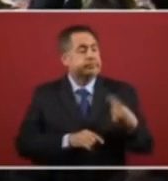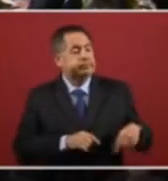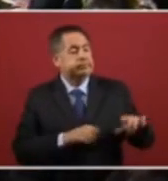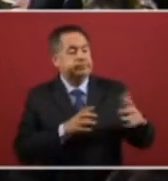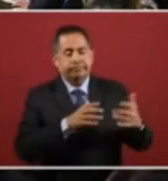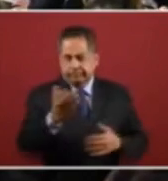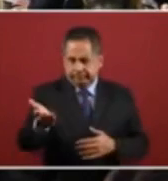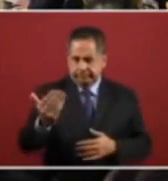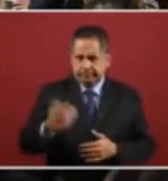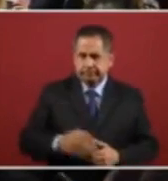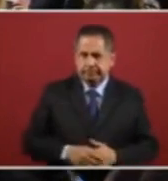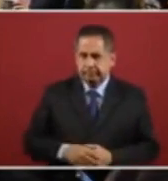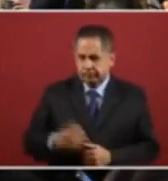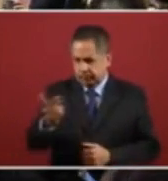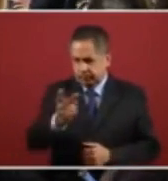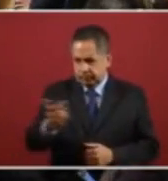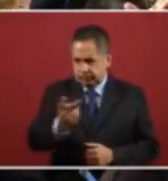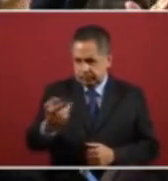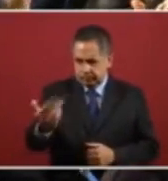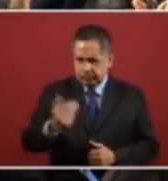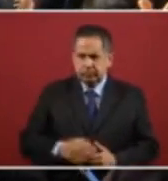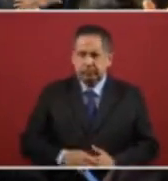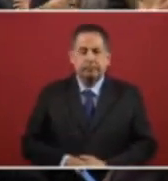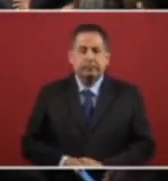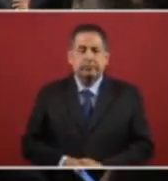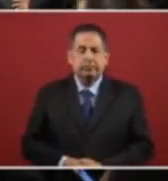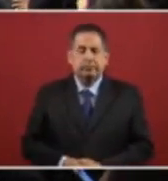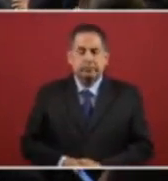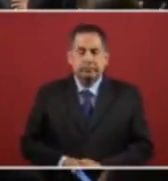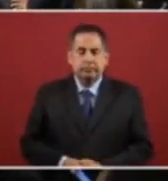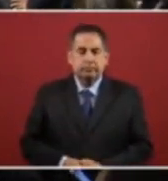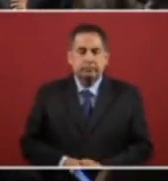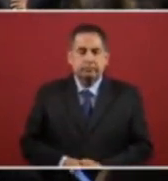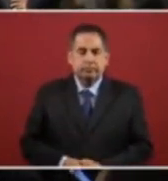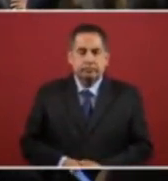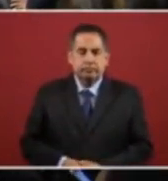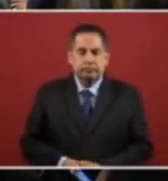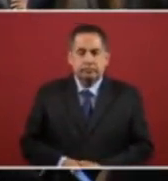there's so many, I guess. He says, just go ahead.